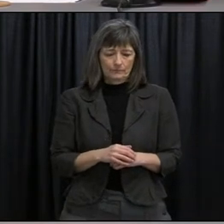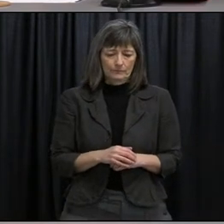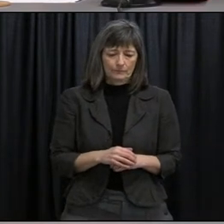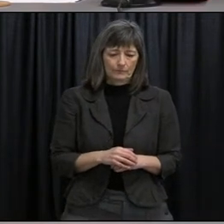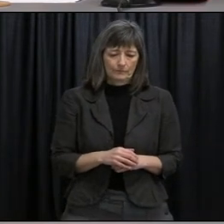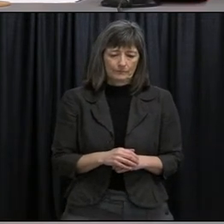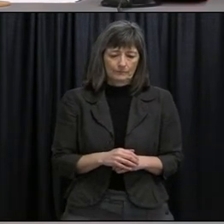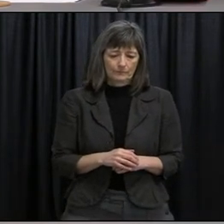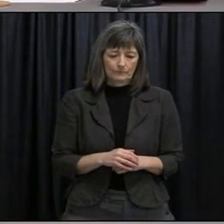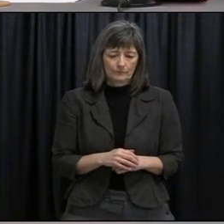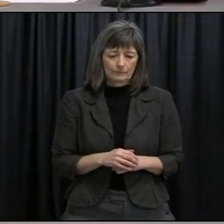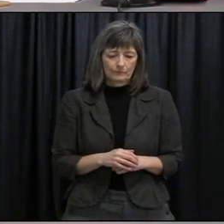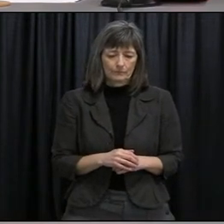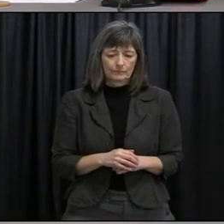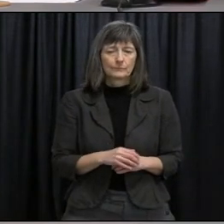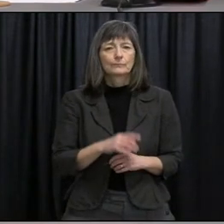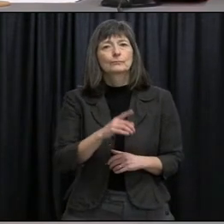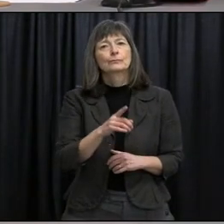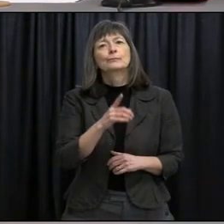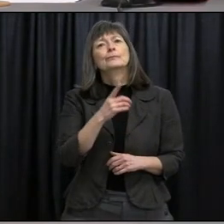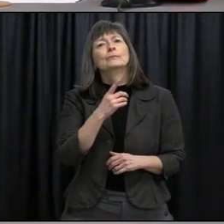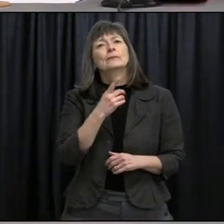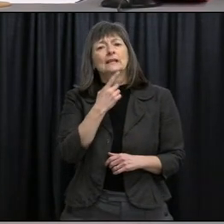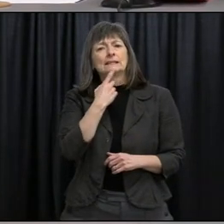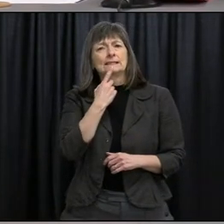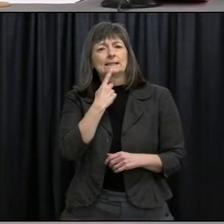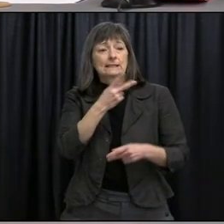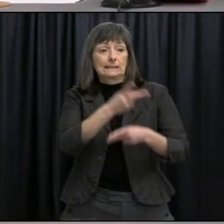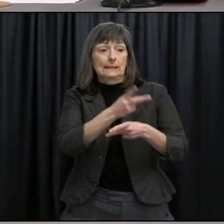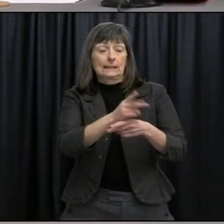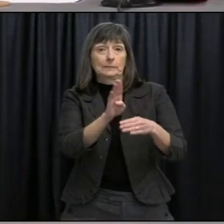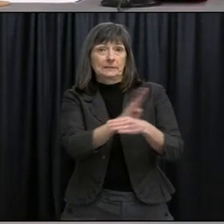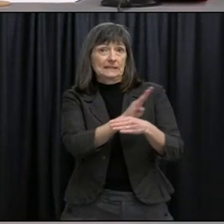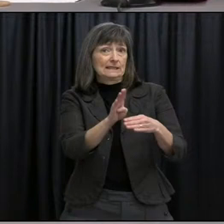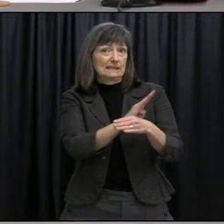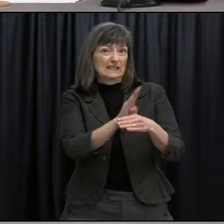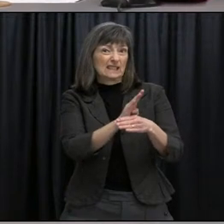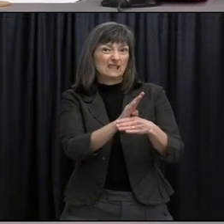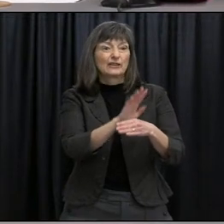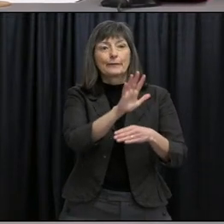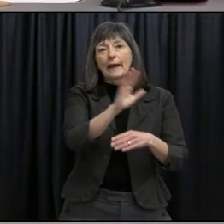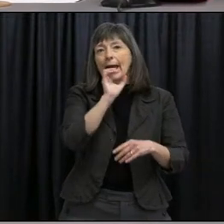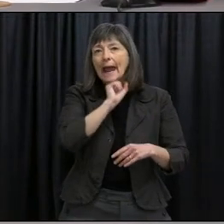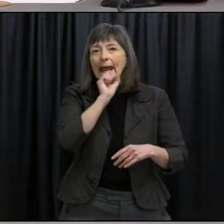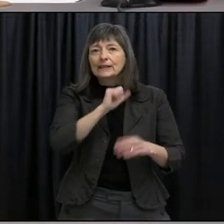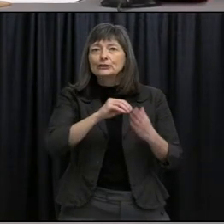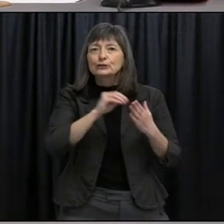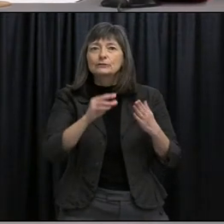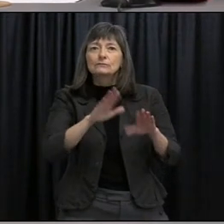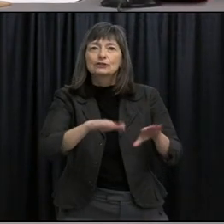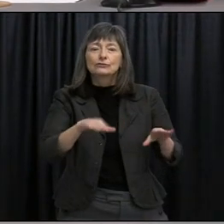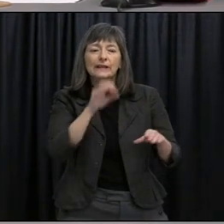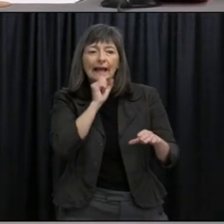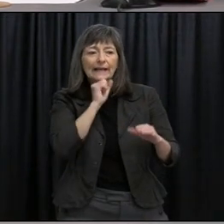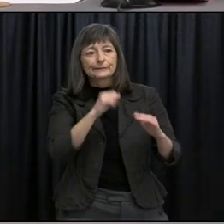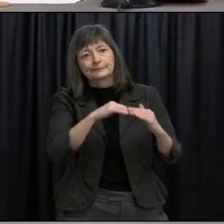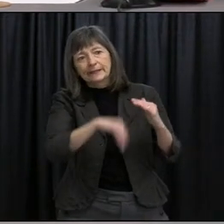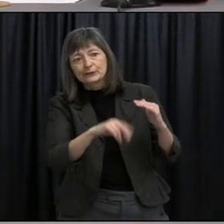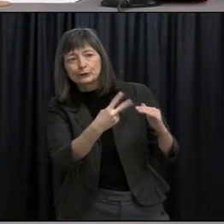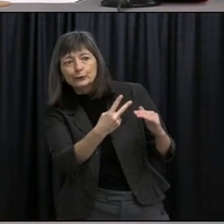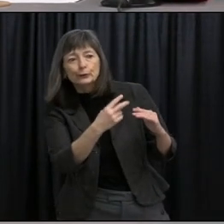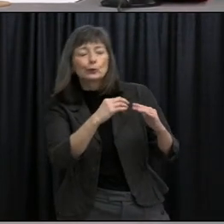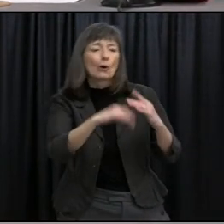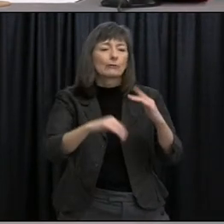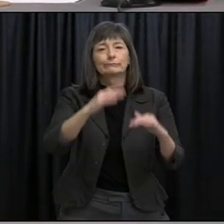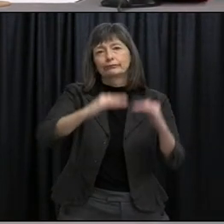child care providers are allowed to have in their home, I know there's a breakdown. They can have certain, number of, under, two or